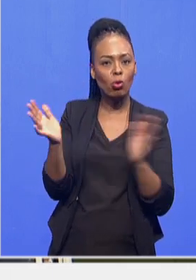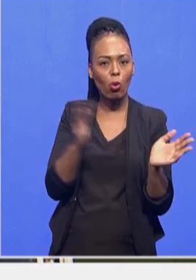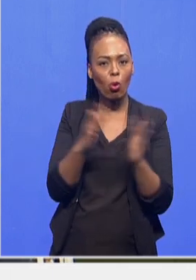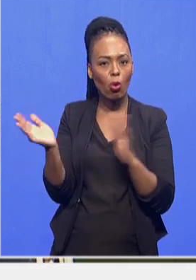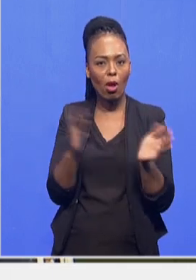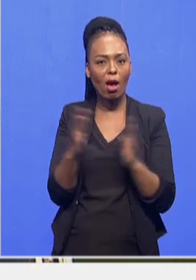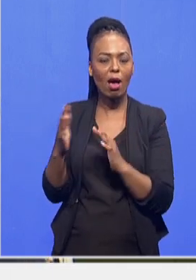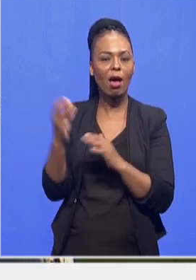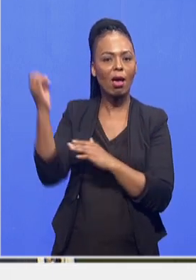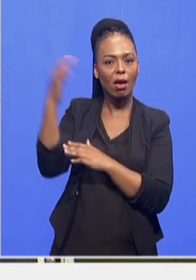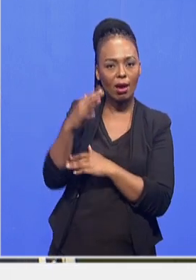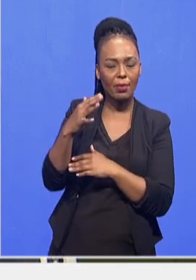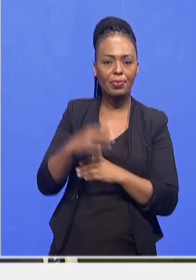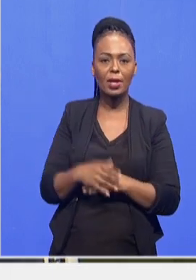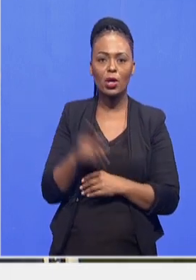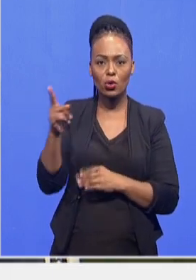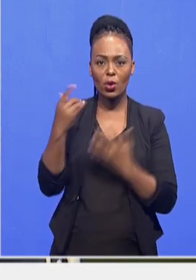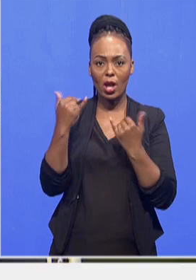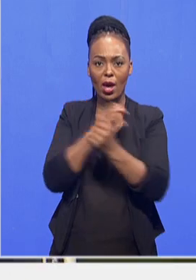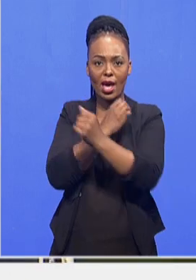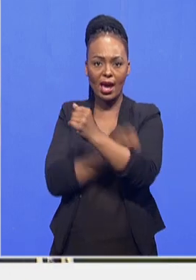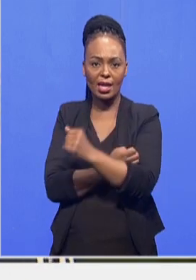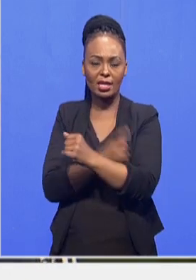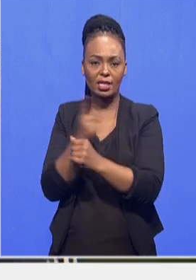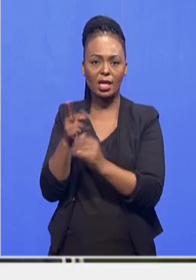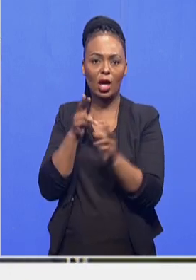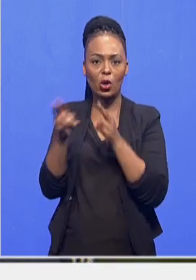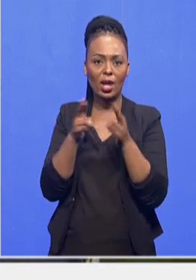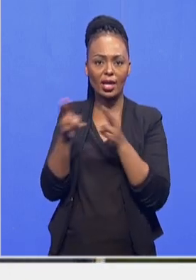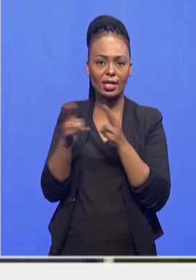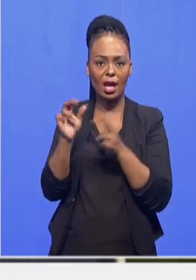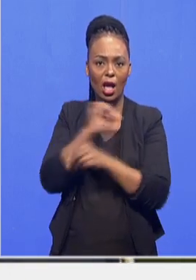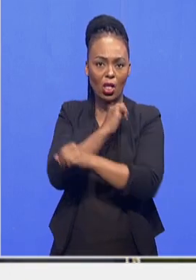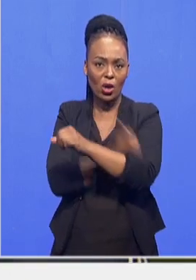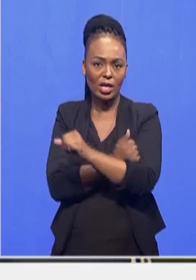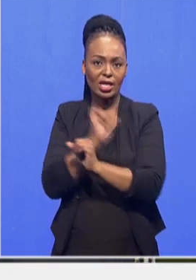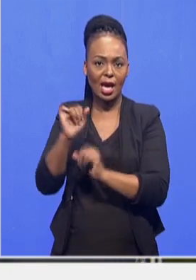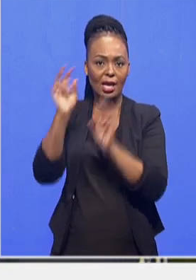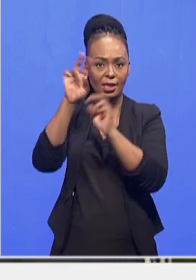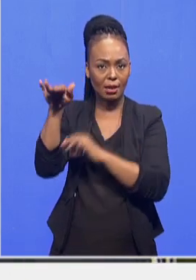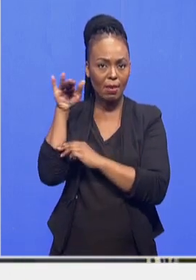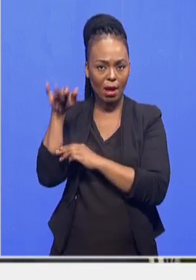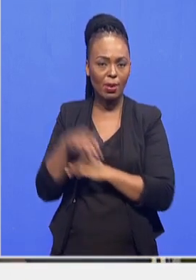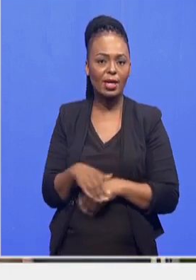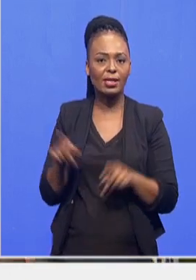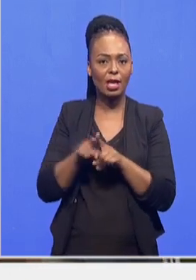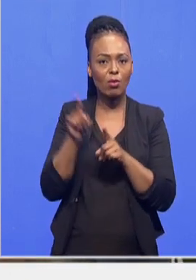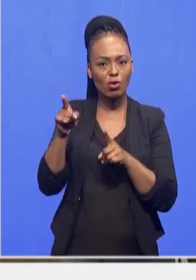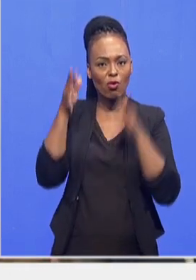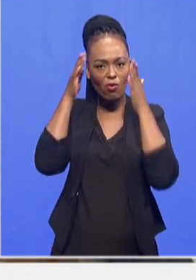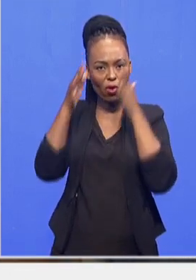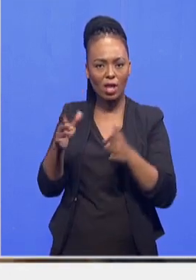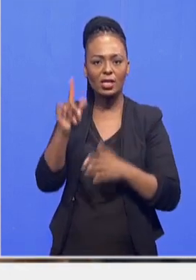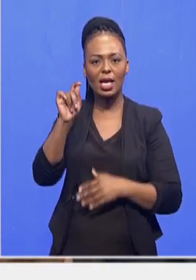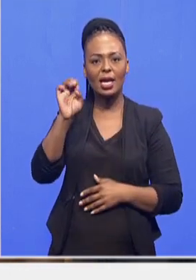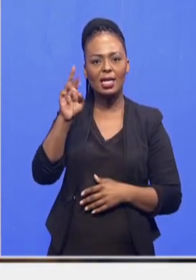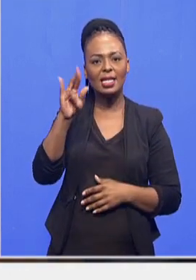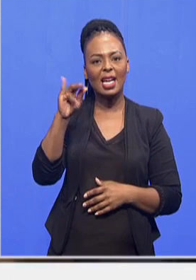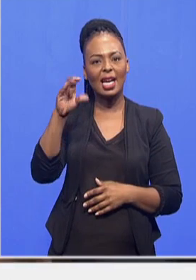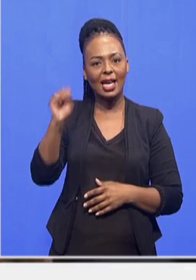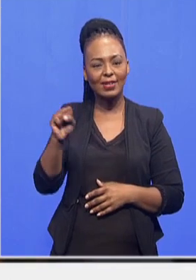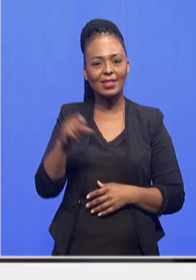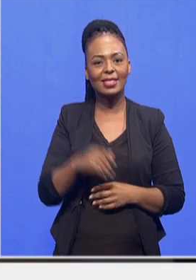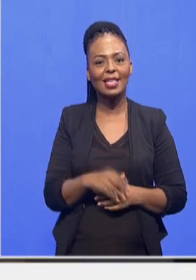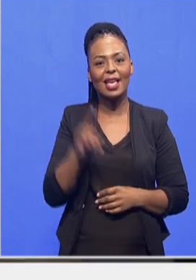Energy Regulatory Authority of Zimbabwe. I know very well that you deal with tariffs as well, and we know here at home,